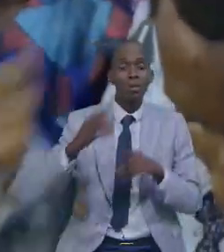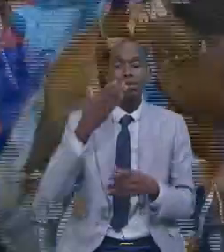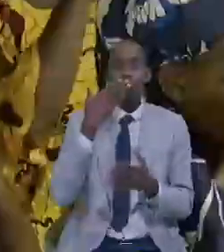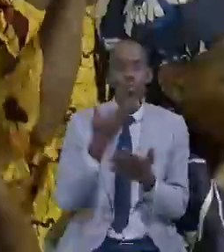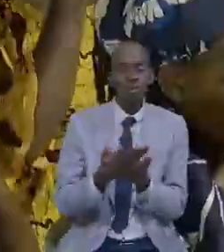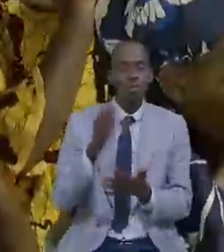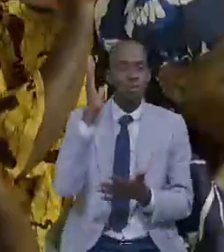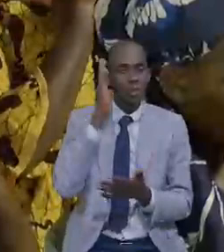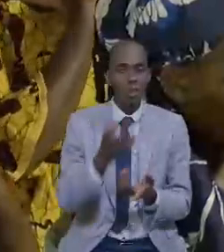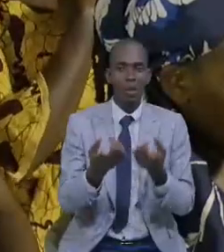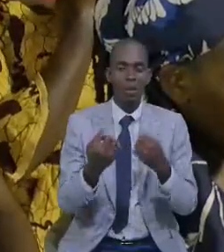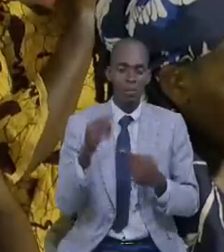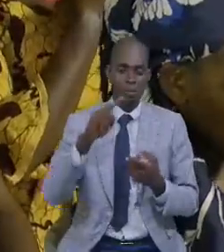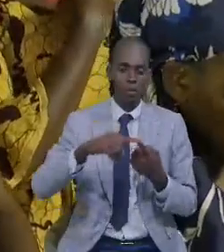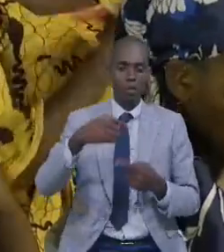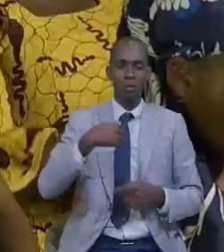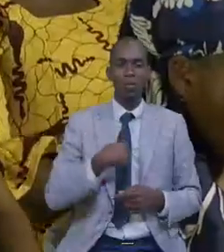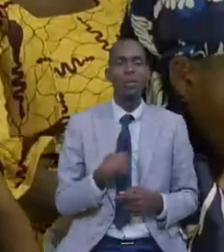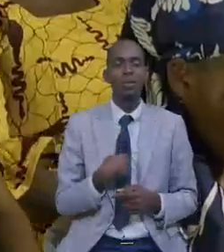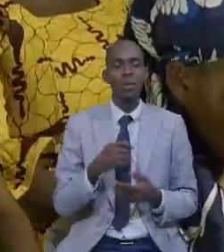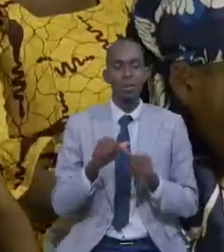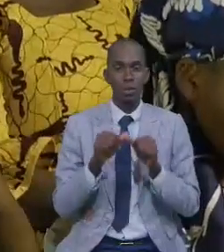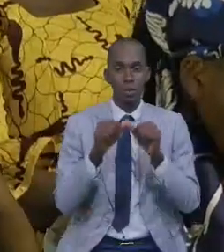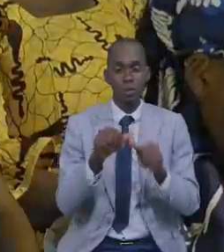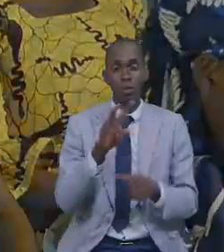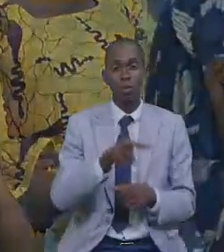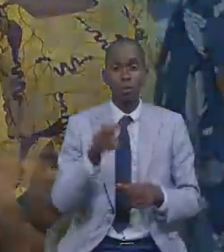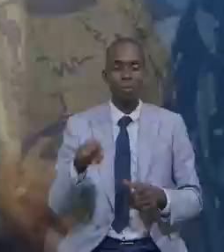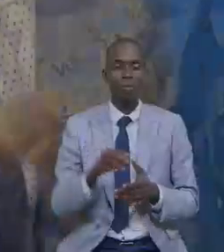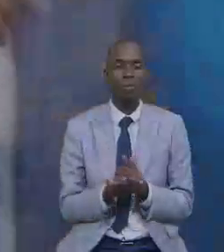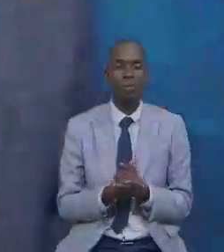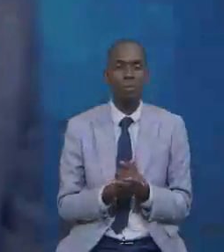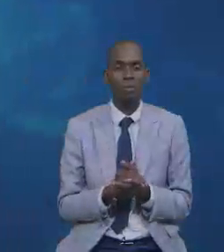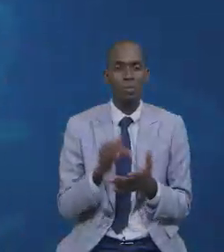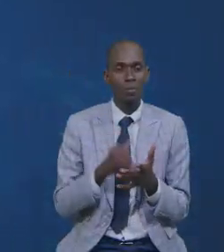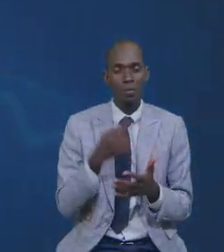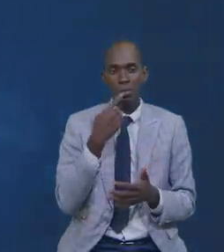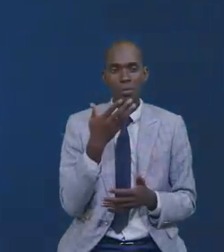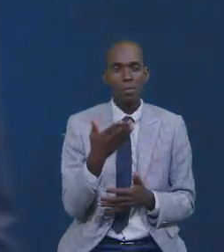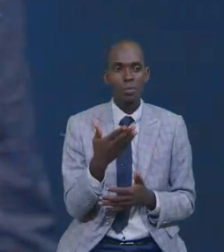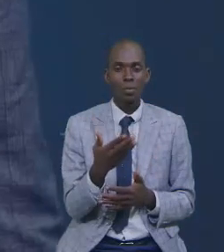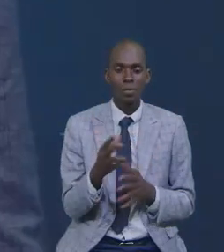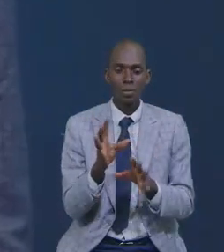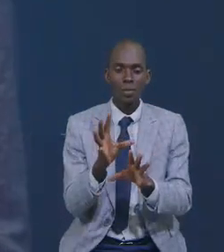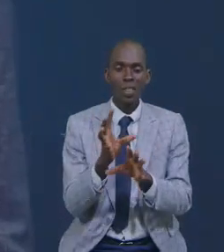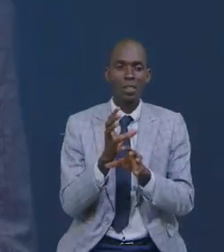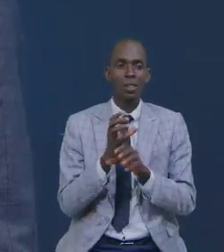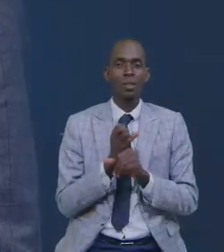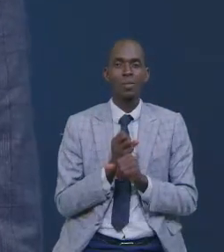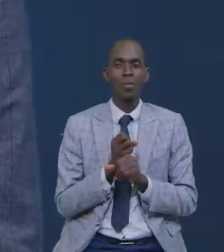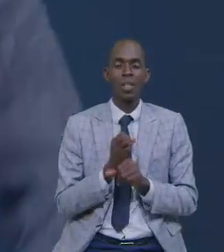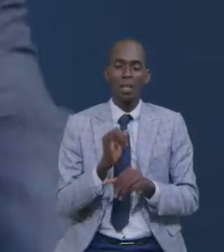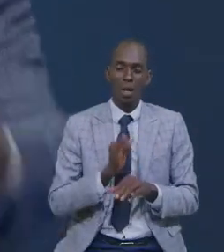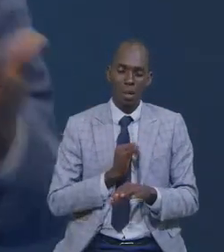me. Look at verse 22. In verse 22, it says, receive, I pray